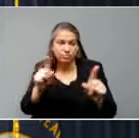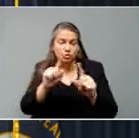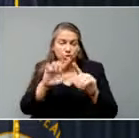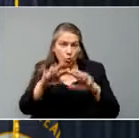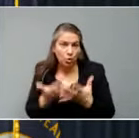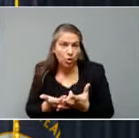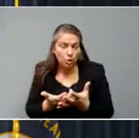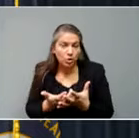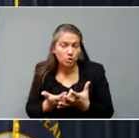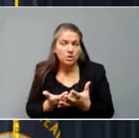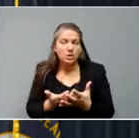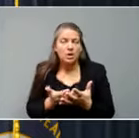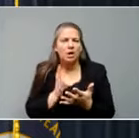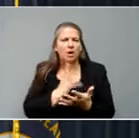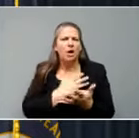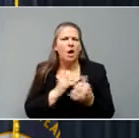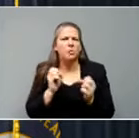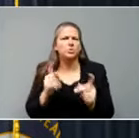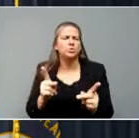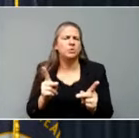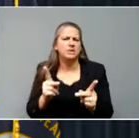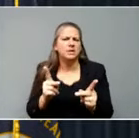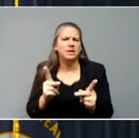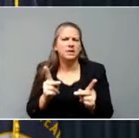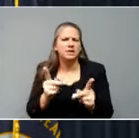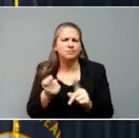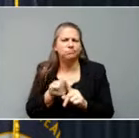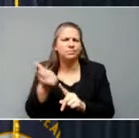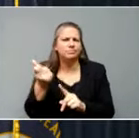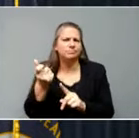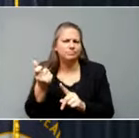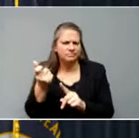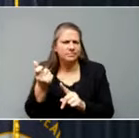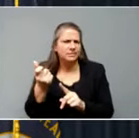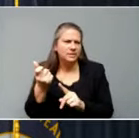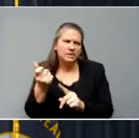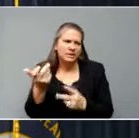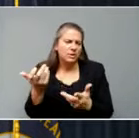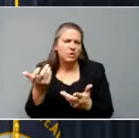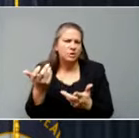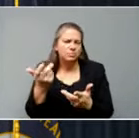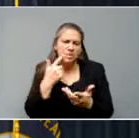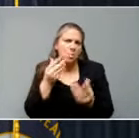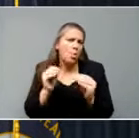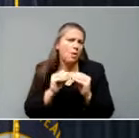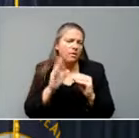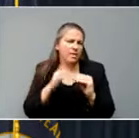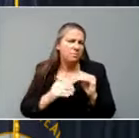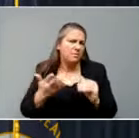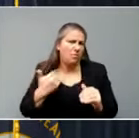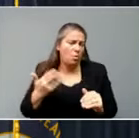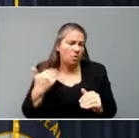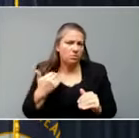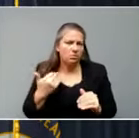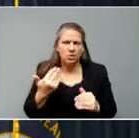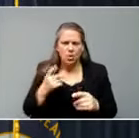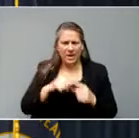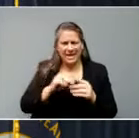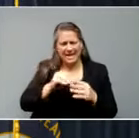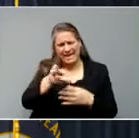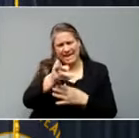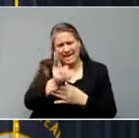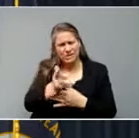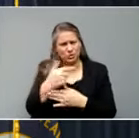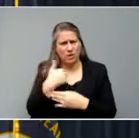our opportunity to get rid of it once and for all will be greater than ever before. I mean, when else in history did we have